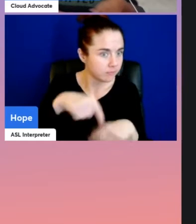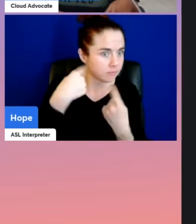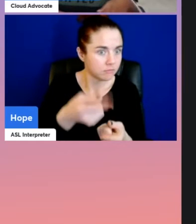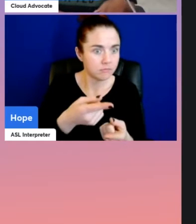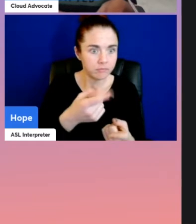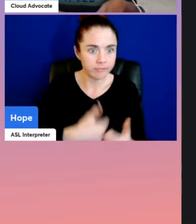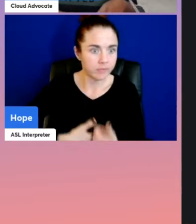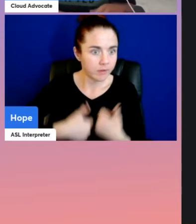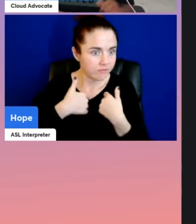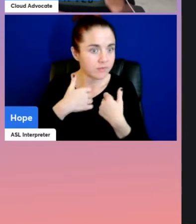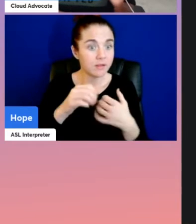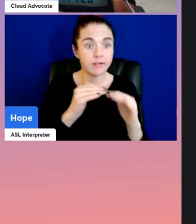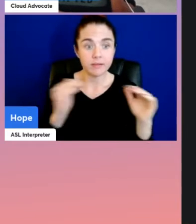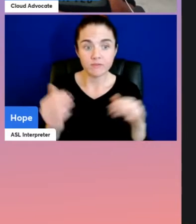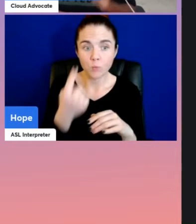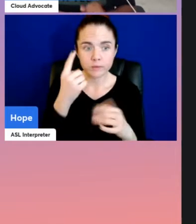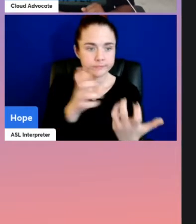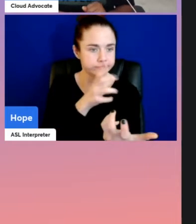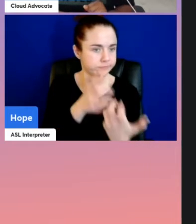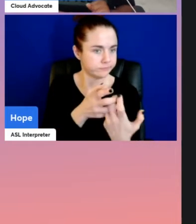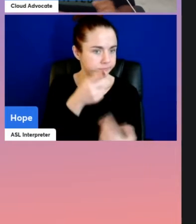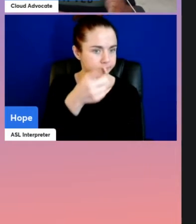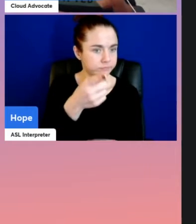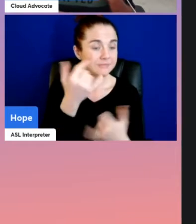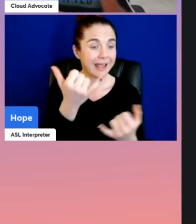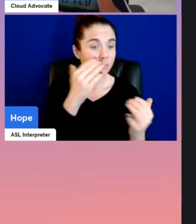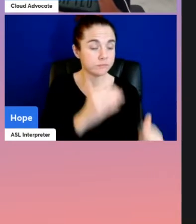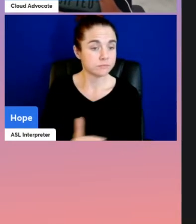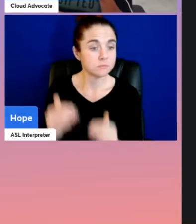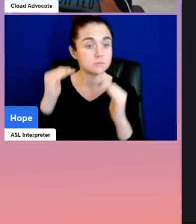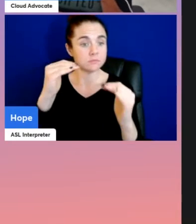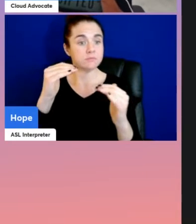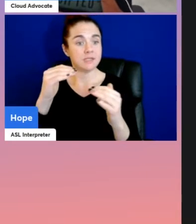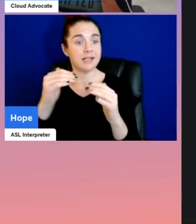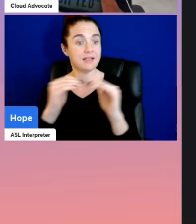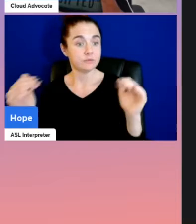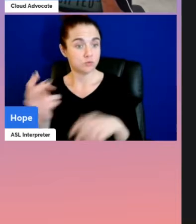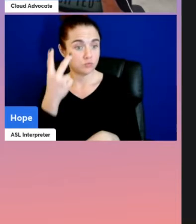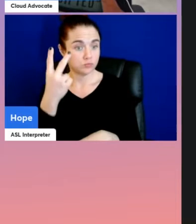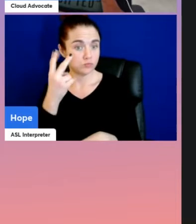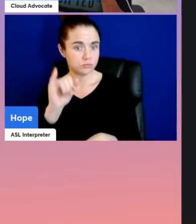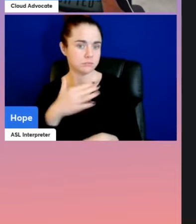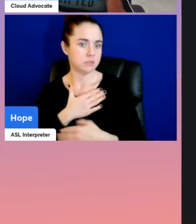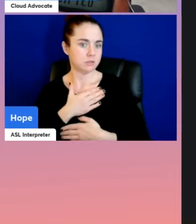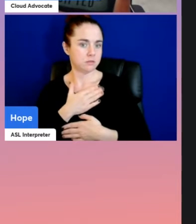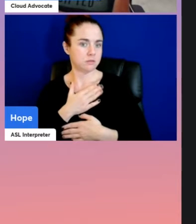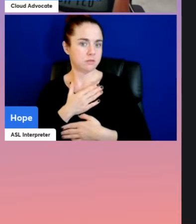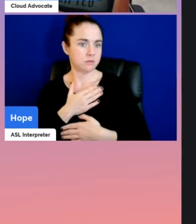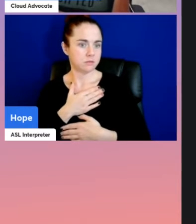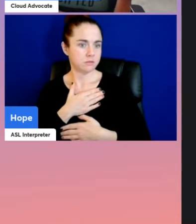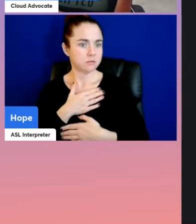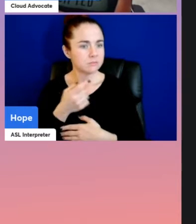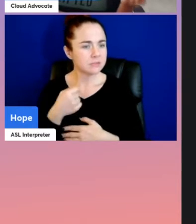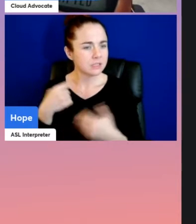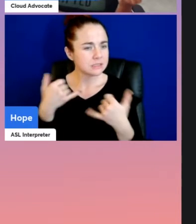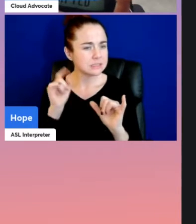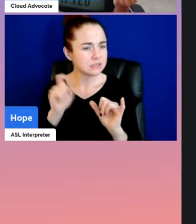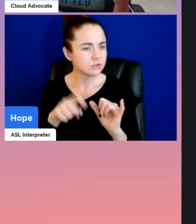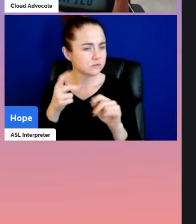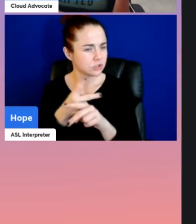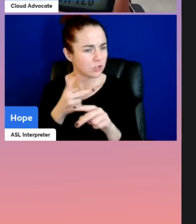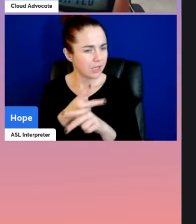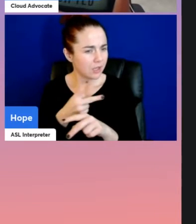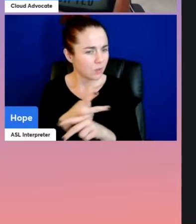Level 1 is for you. Level 2, this was for me because I still needed to best wrap my